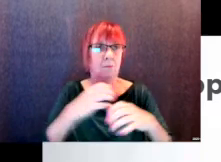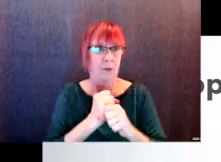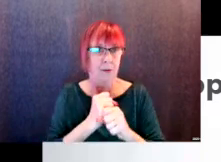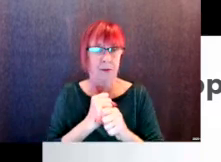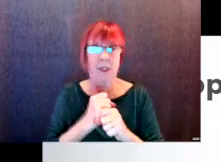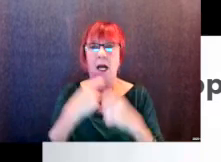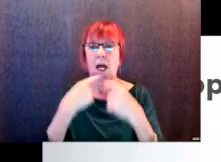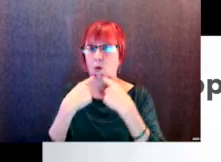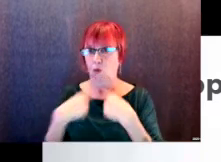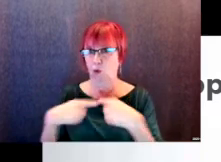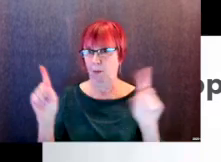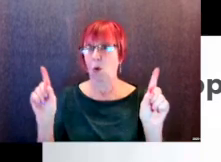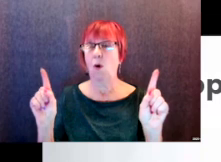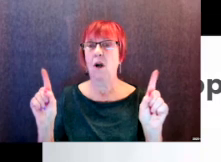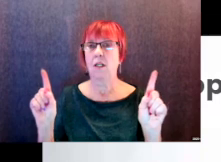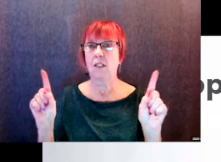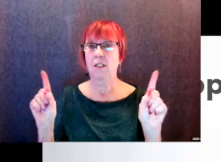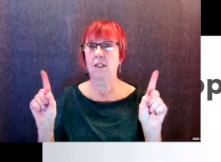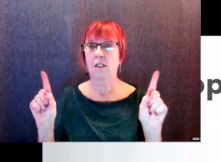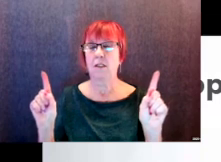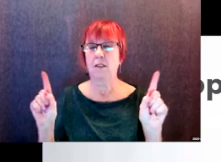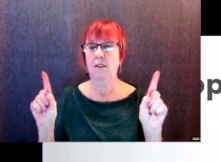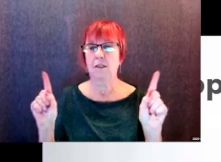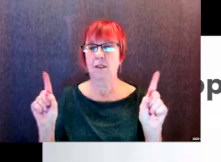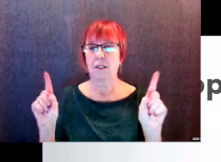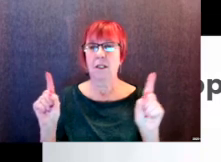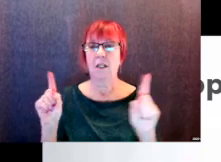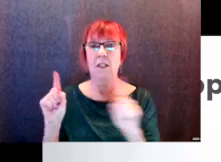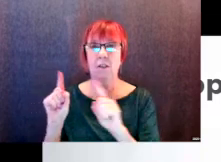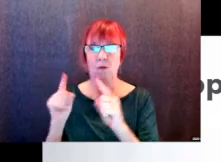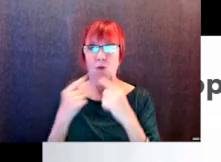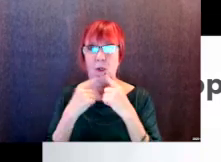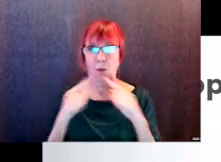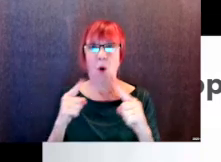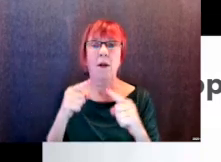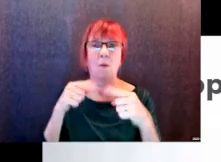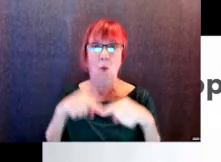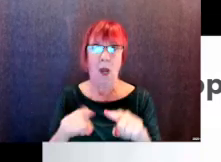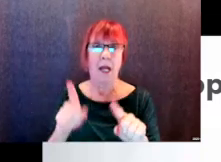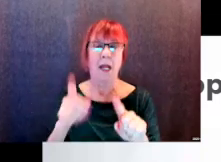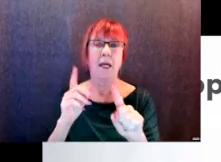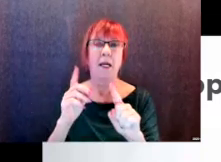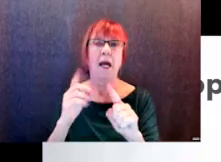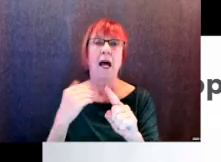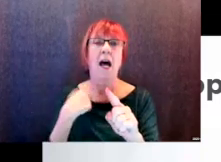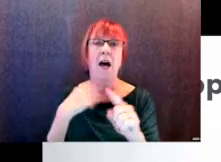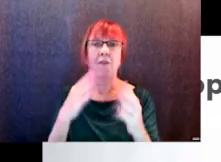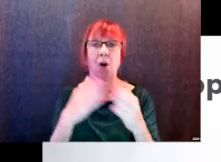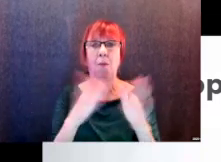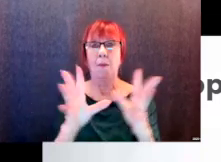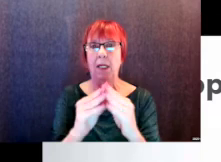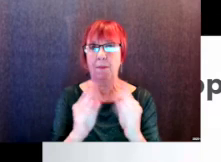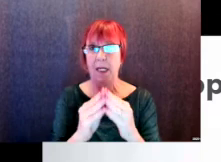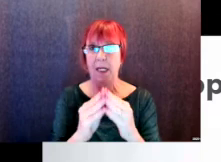need more information to be able to decide. I'm indifferent about whether or not we keep it or